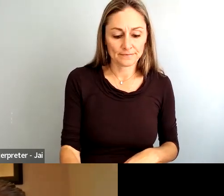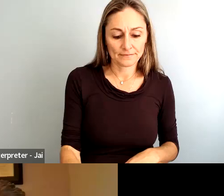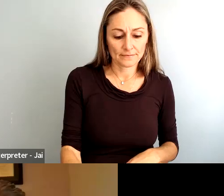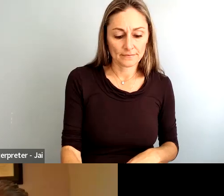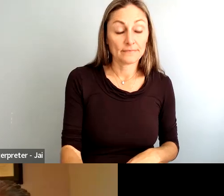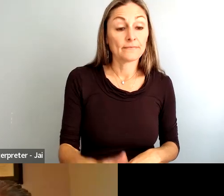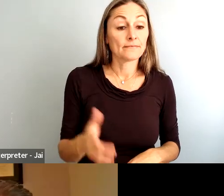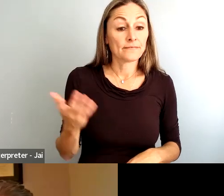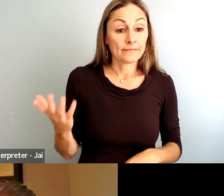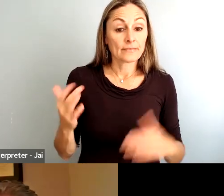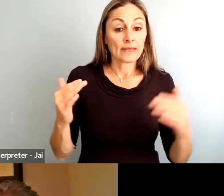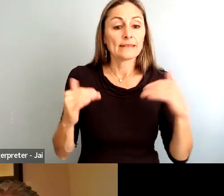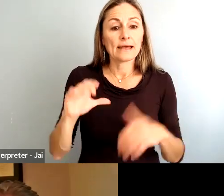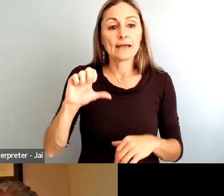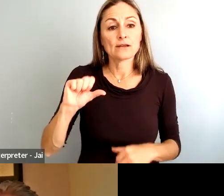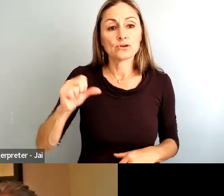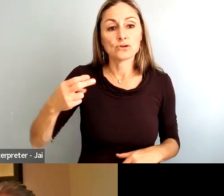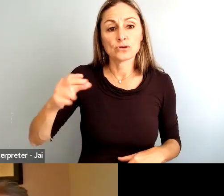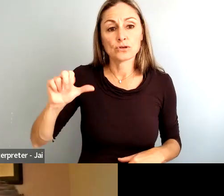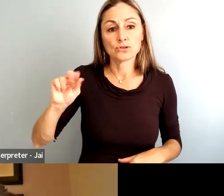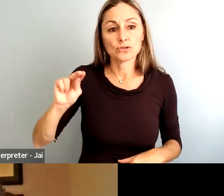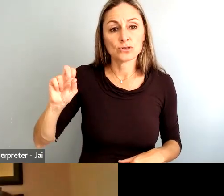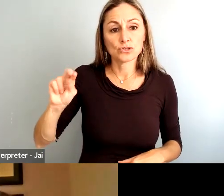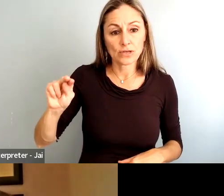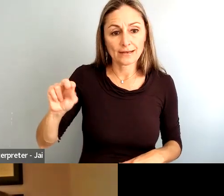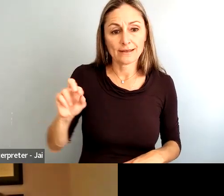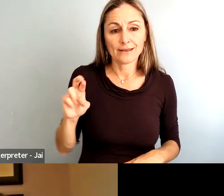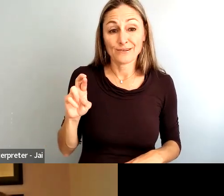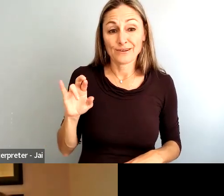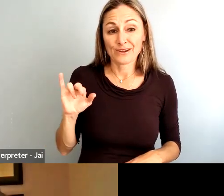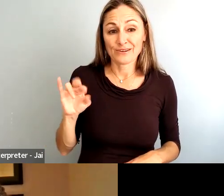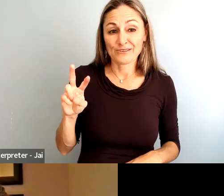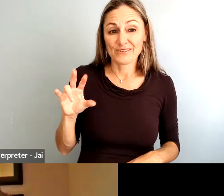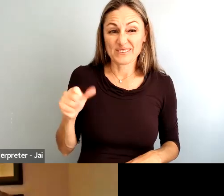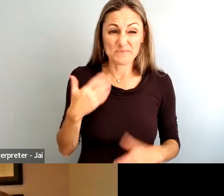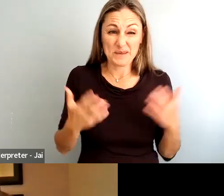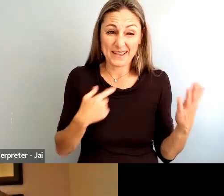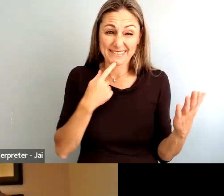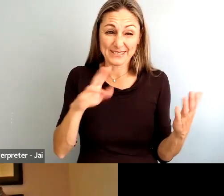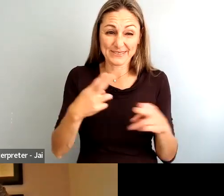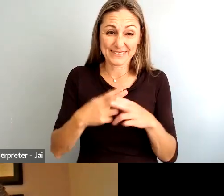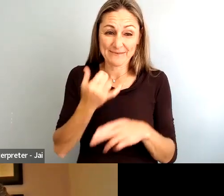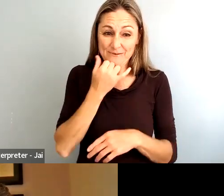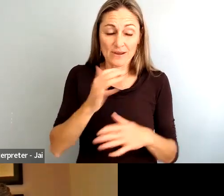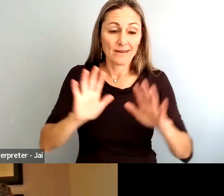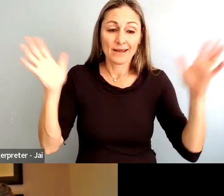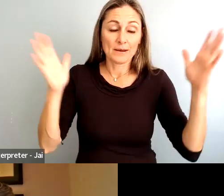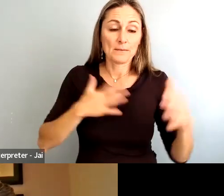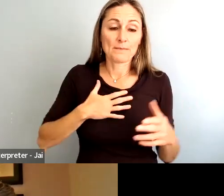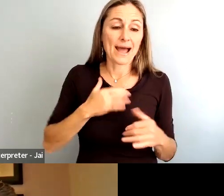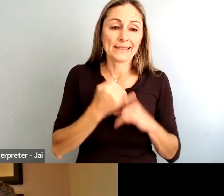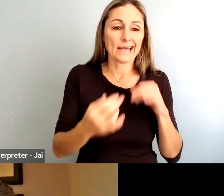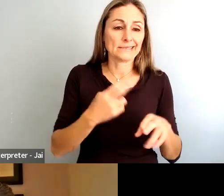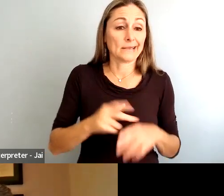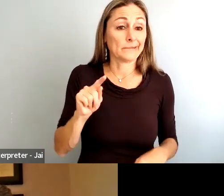And then Shannon Rivas, I'm probably said that name wrong. I'm so sorry. My last name's Tissot, and so I